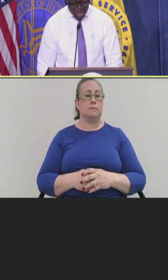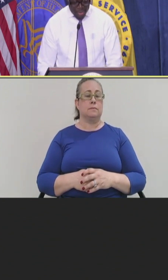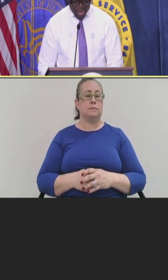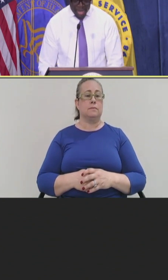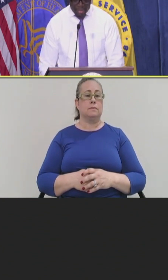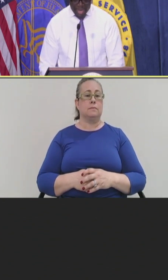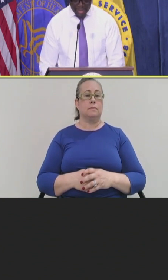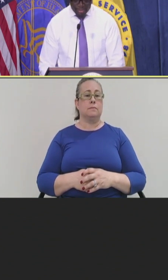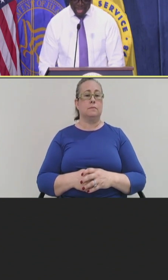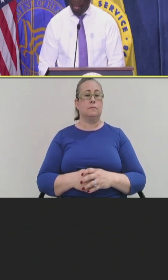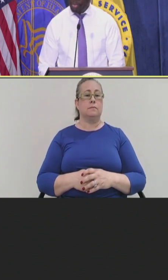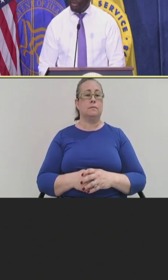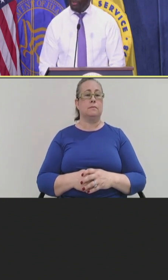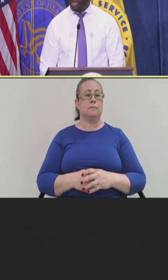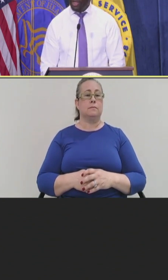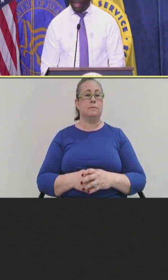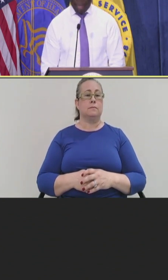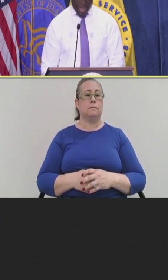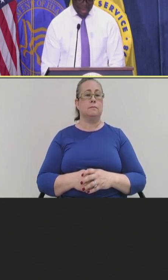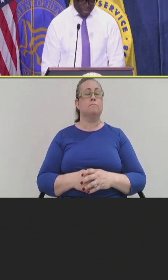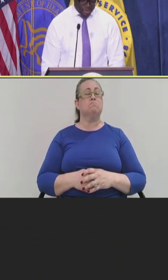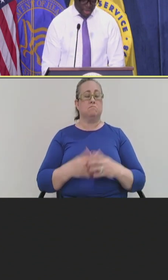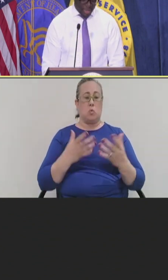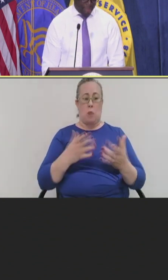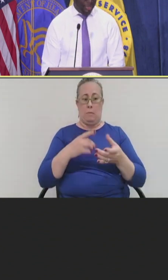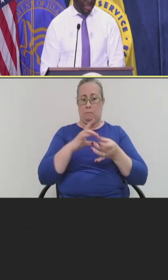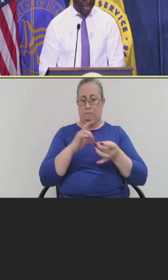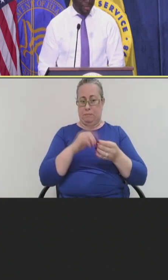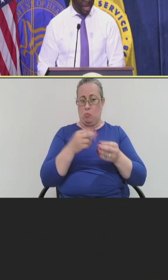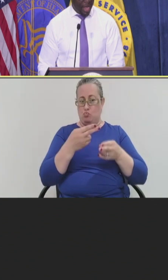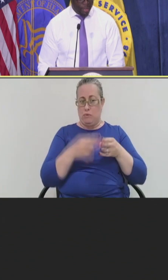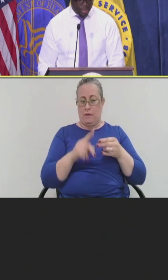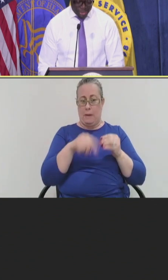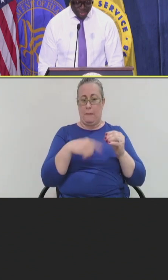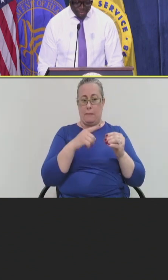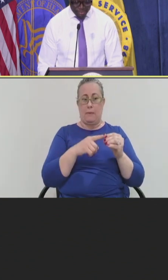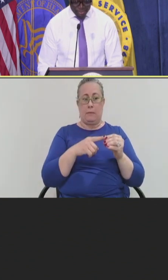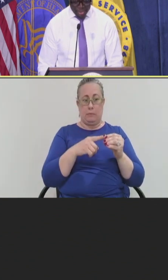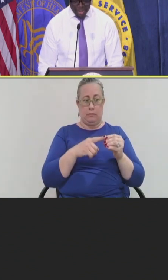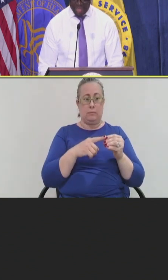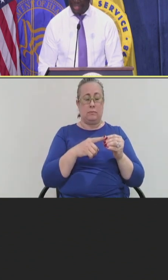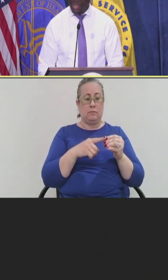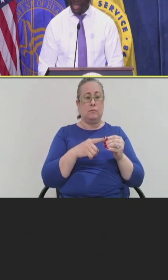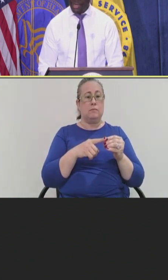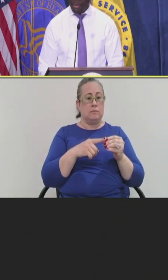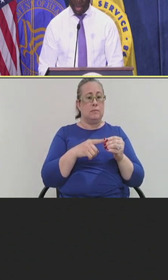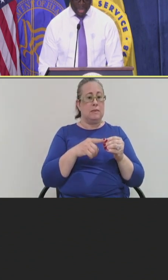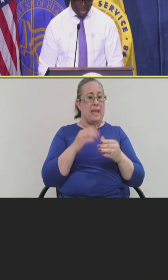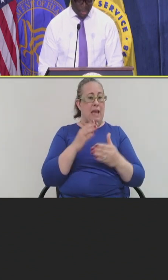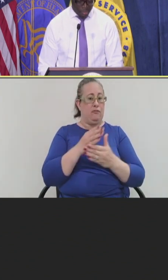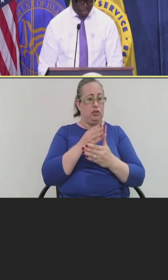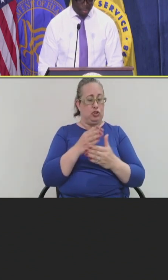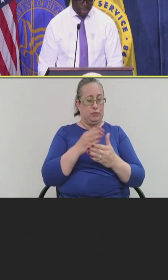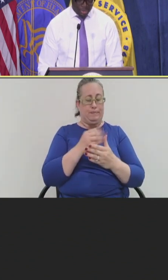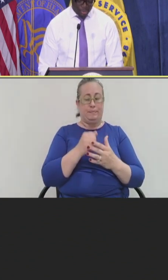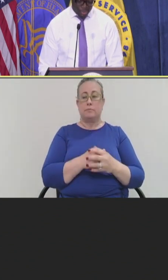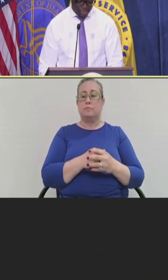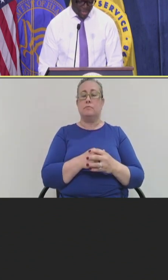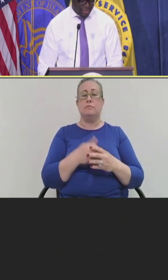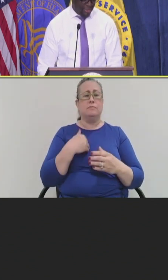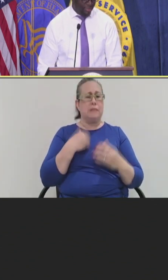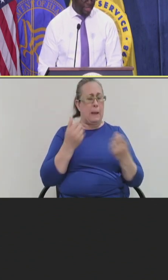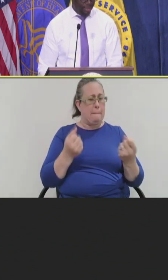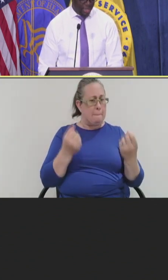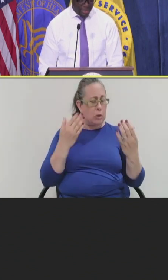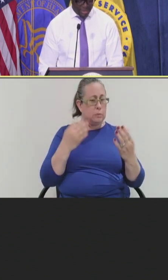So I will end by speaking briefly about syndemic approach. Yesterday, there were multiple